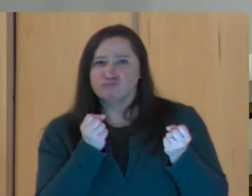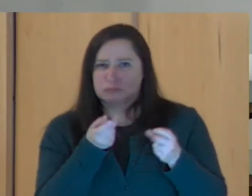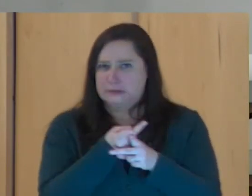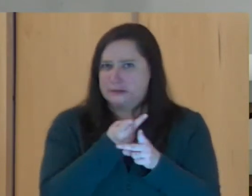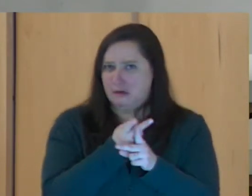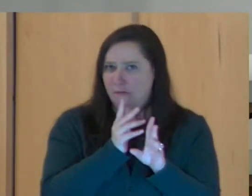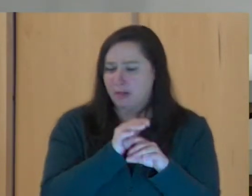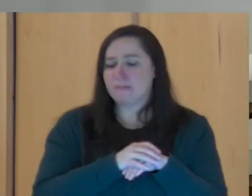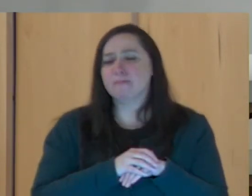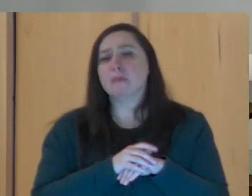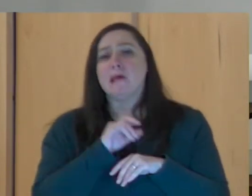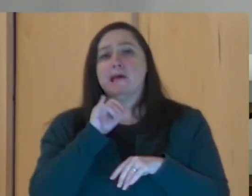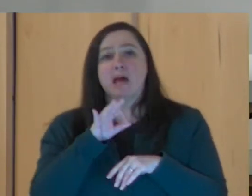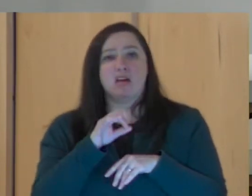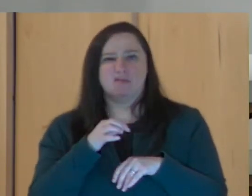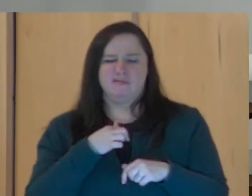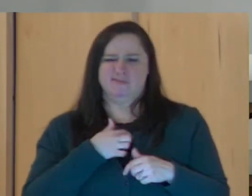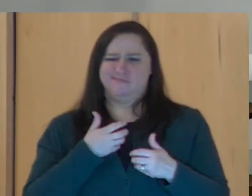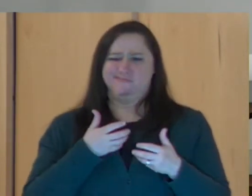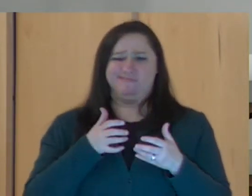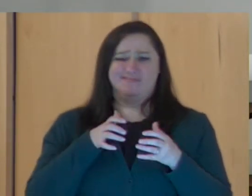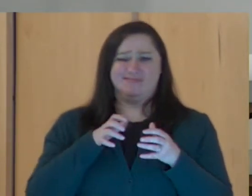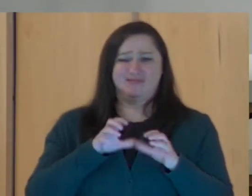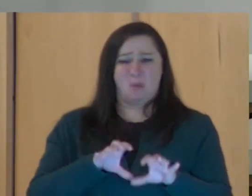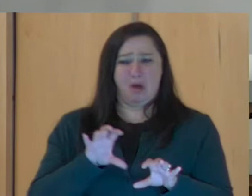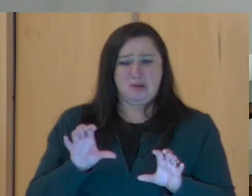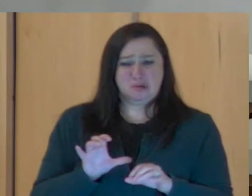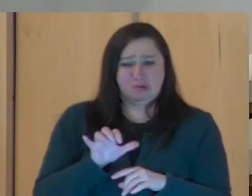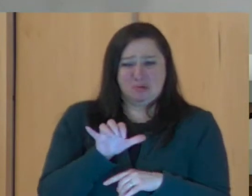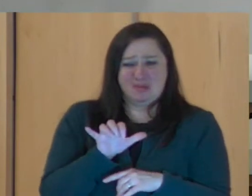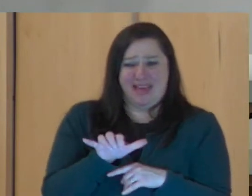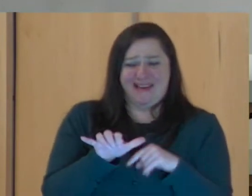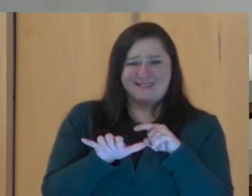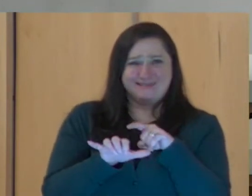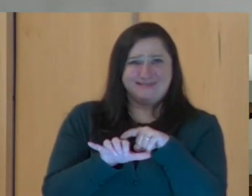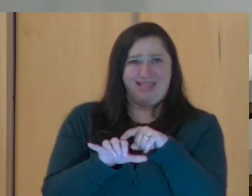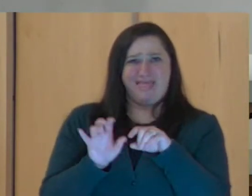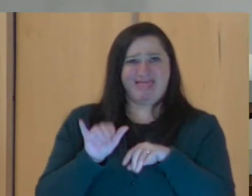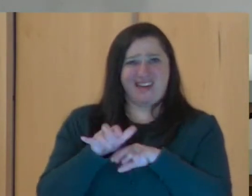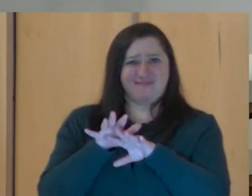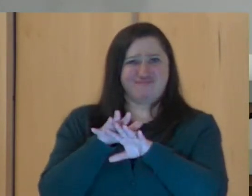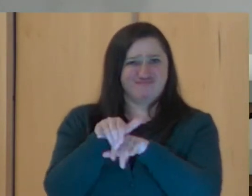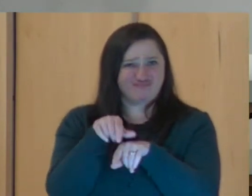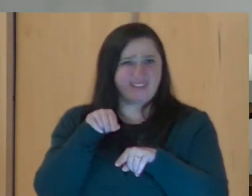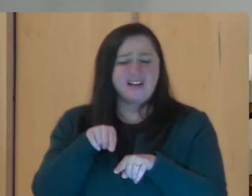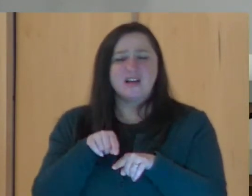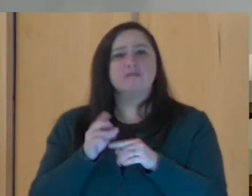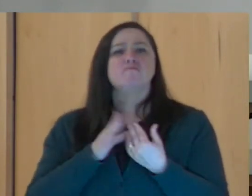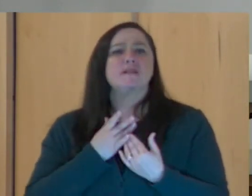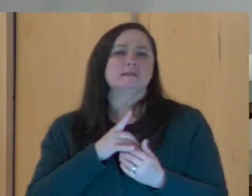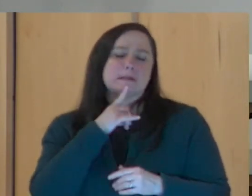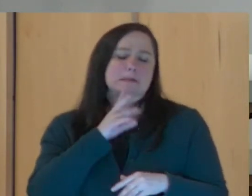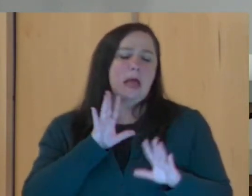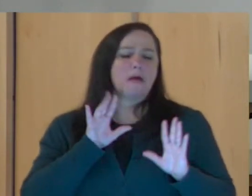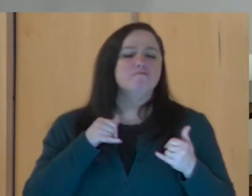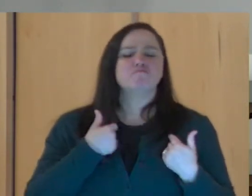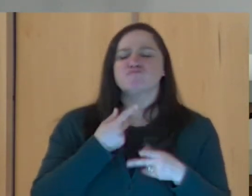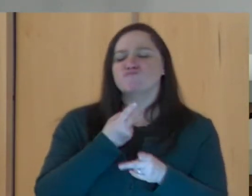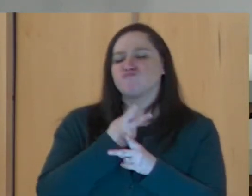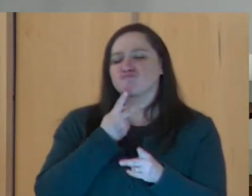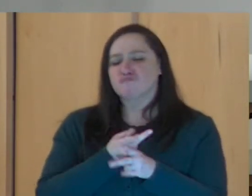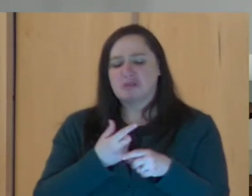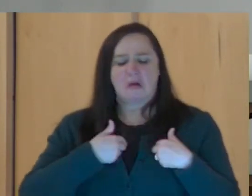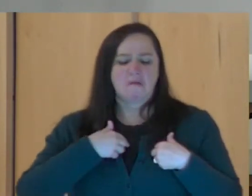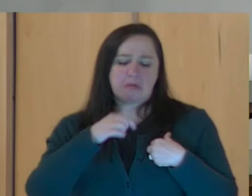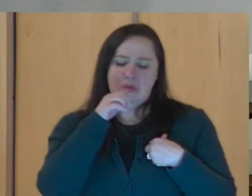If it's I don't want to do that thing that would be hypocrisy, it'd be fairly easy to say, I'm just going to watch out that I don't